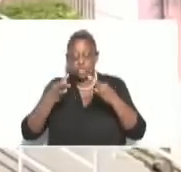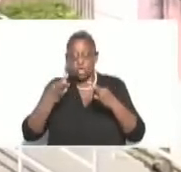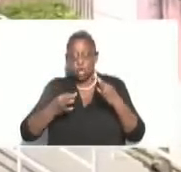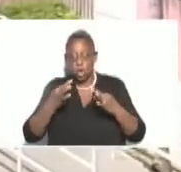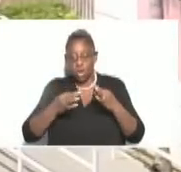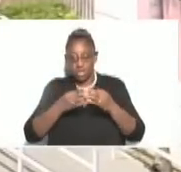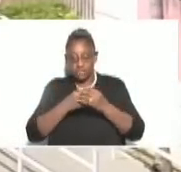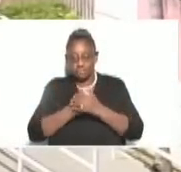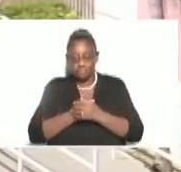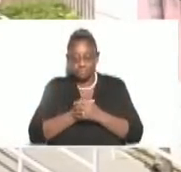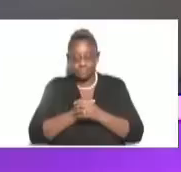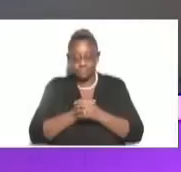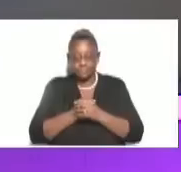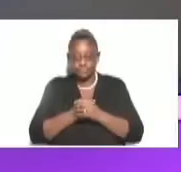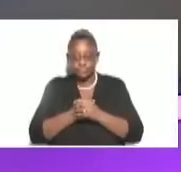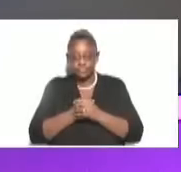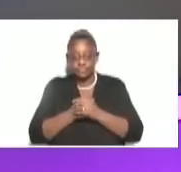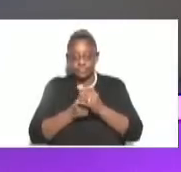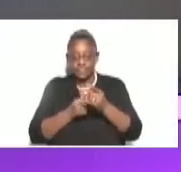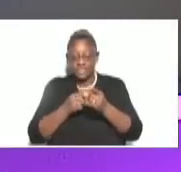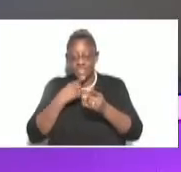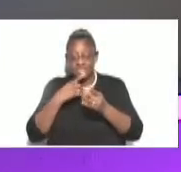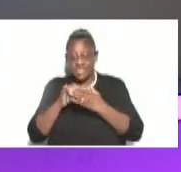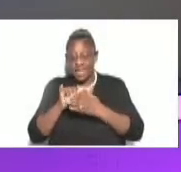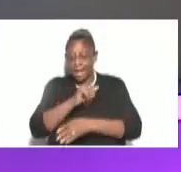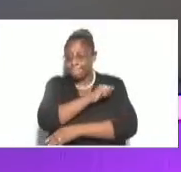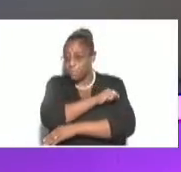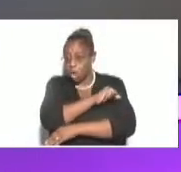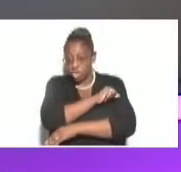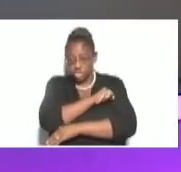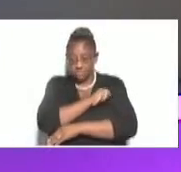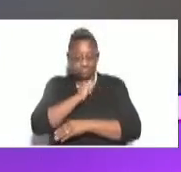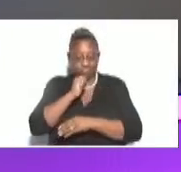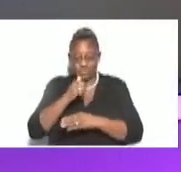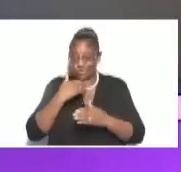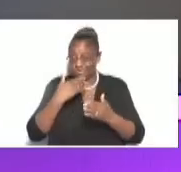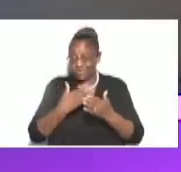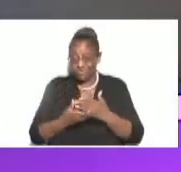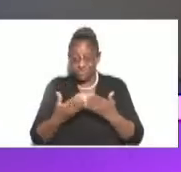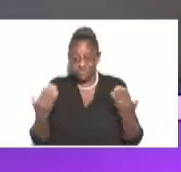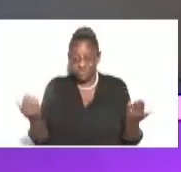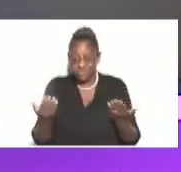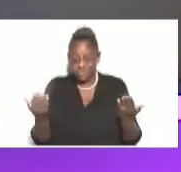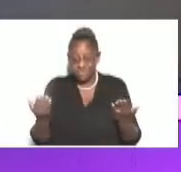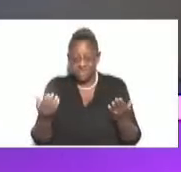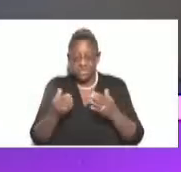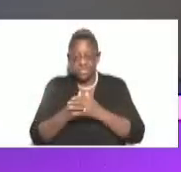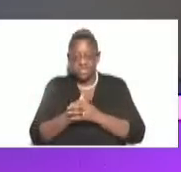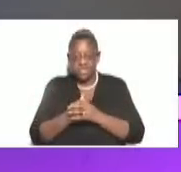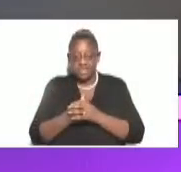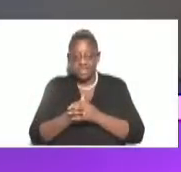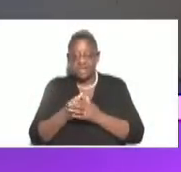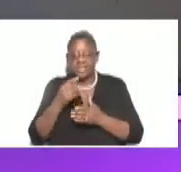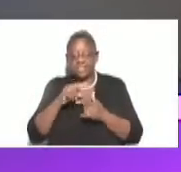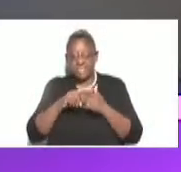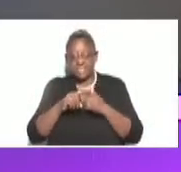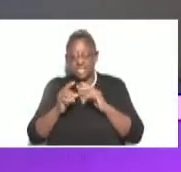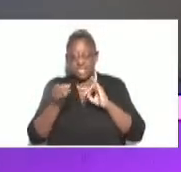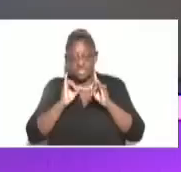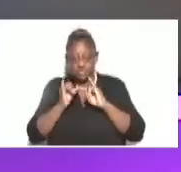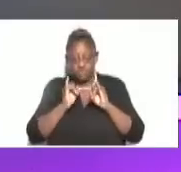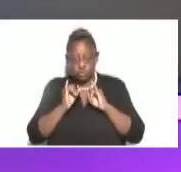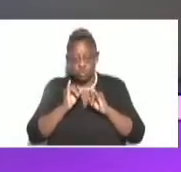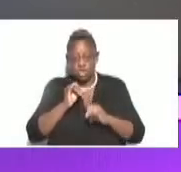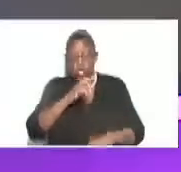I'm Corvell Pyfrom. Well, abortion certainly not a new phenomenon. In fact, in an earlier interview, noted attorney